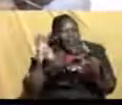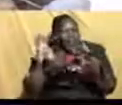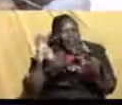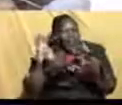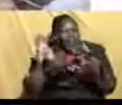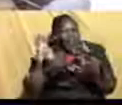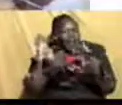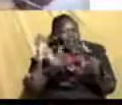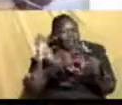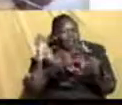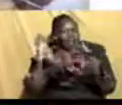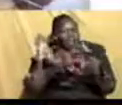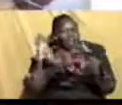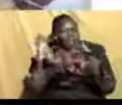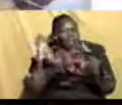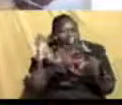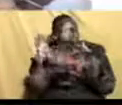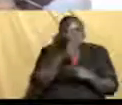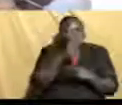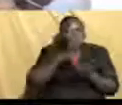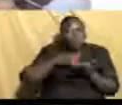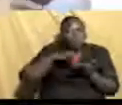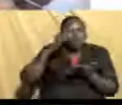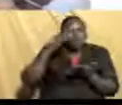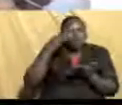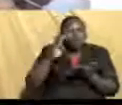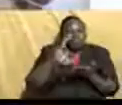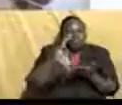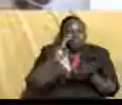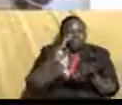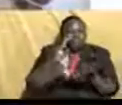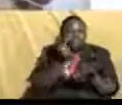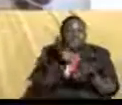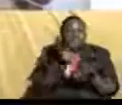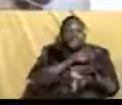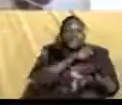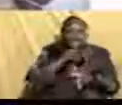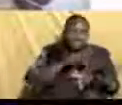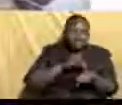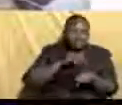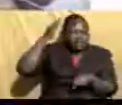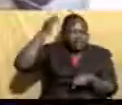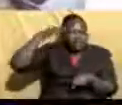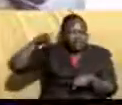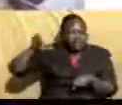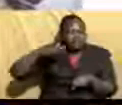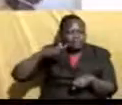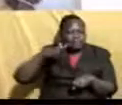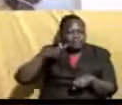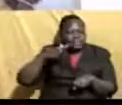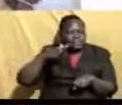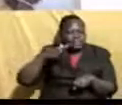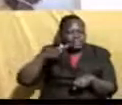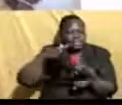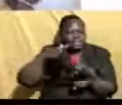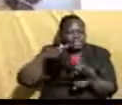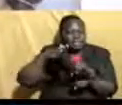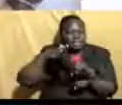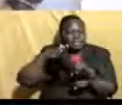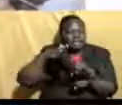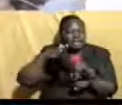this takes me to the two modes of amendment of the constitution. One is a parliamentary initiative and the other is a popular initiative. Now, a